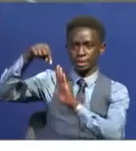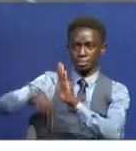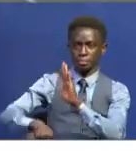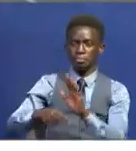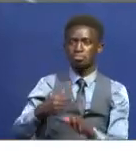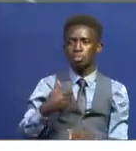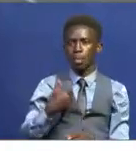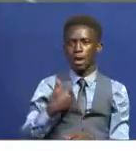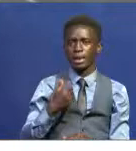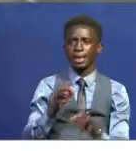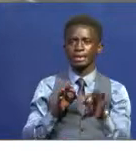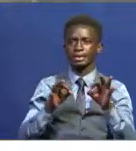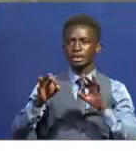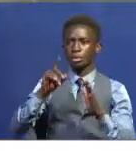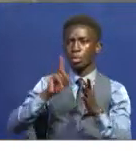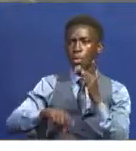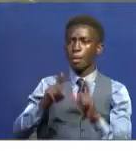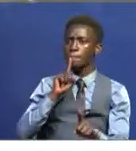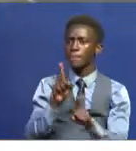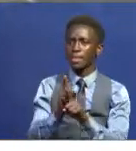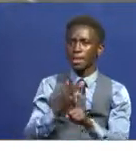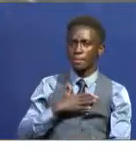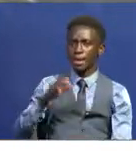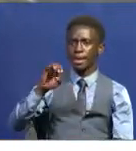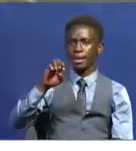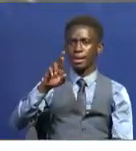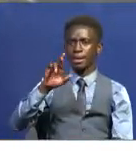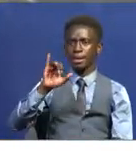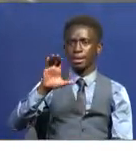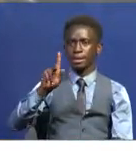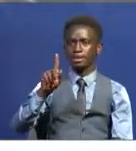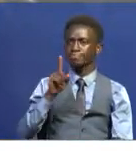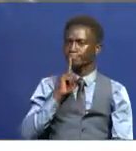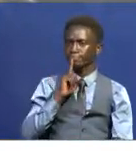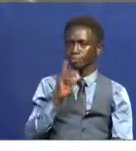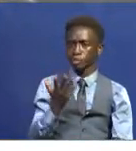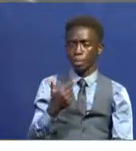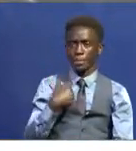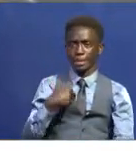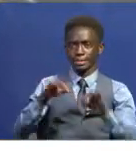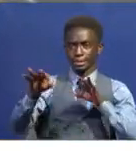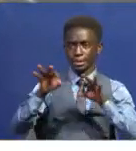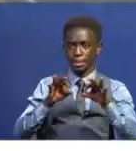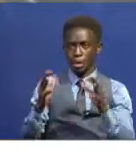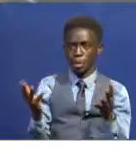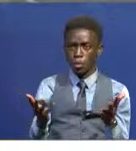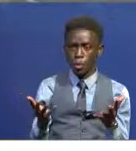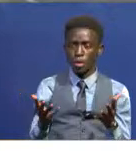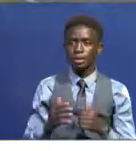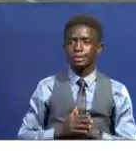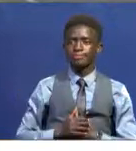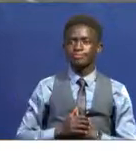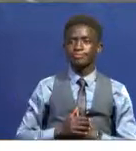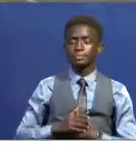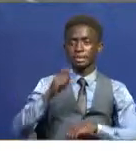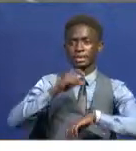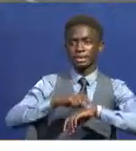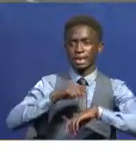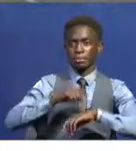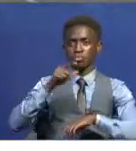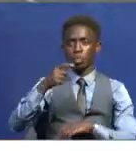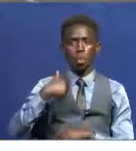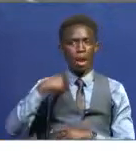Eric here said. I want to reaffirm the position of due diligence whenever you're taking